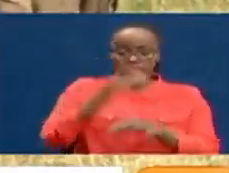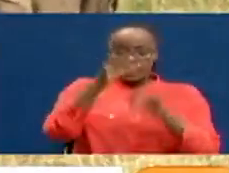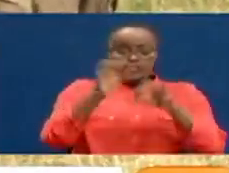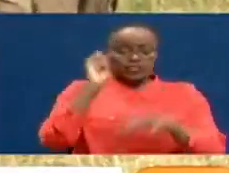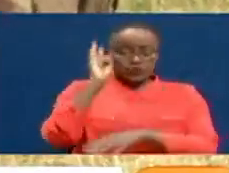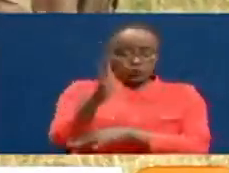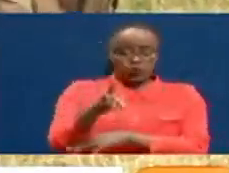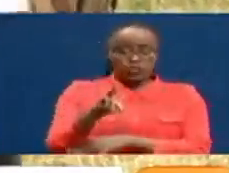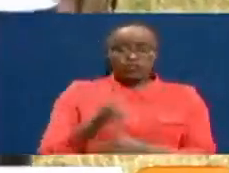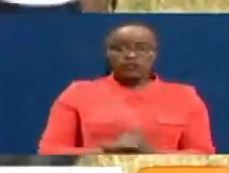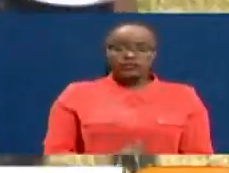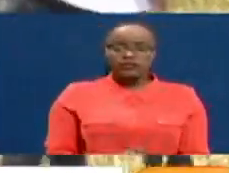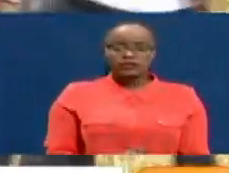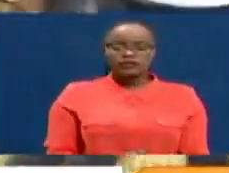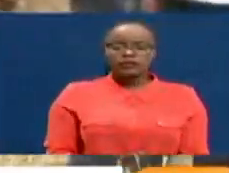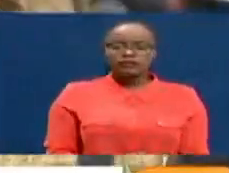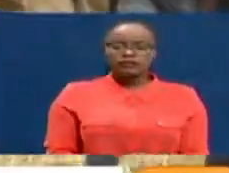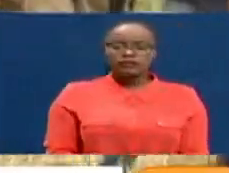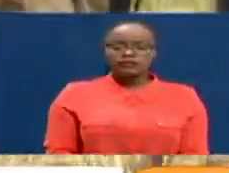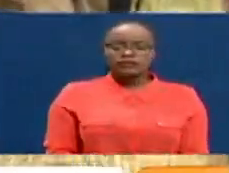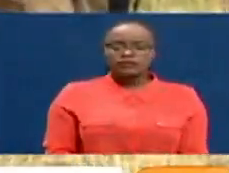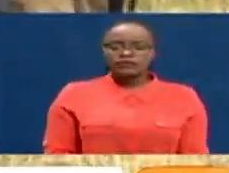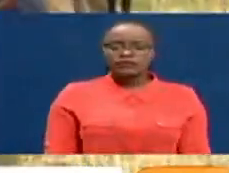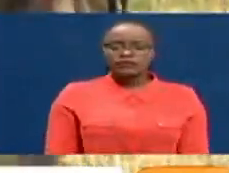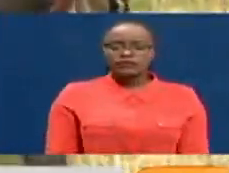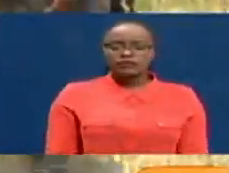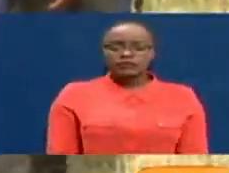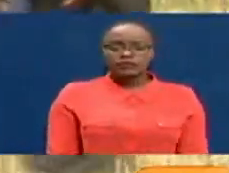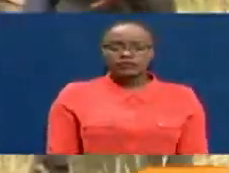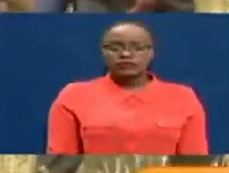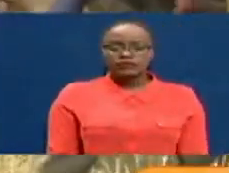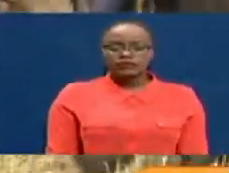Marianne Nyambura, Citizen TV, Chemasis Village, Rongai Sub County, Nakuru.